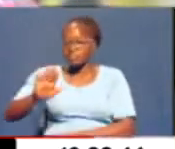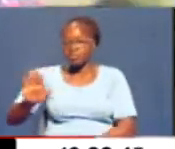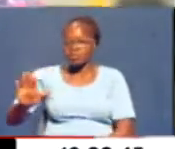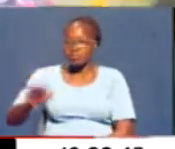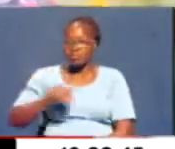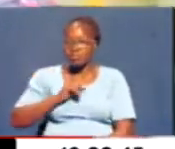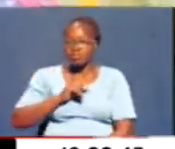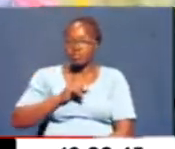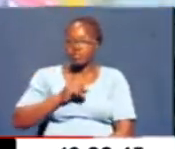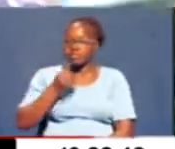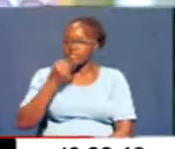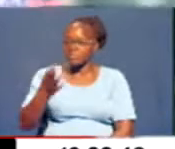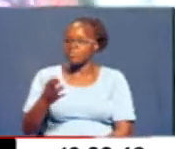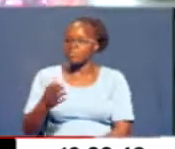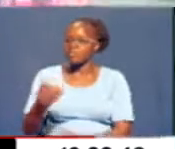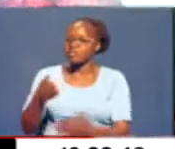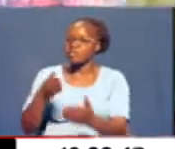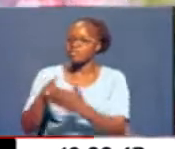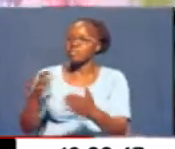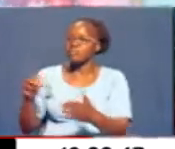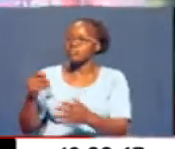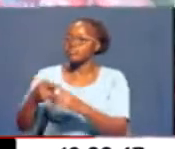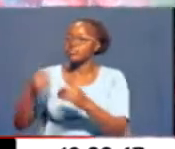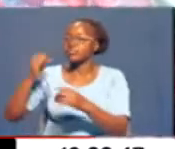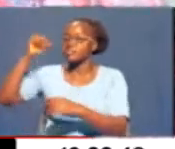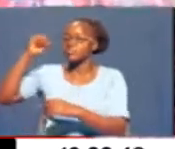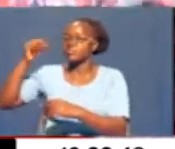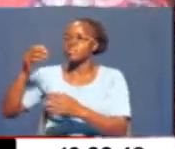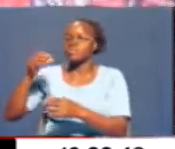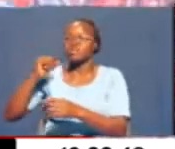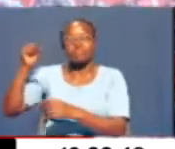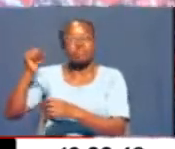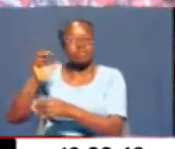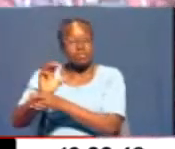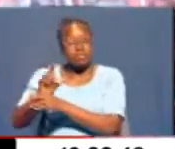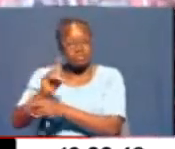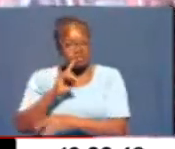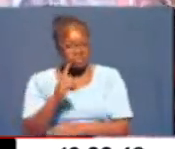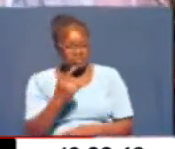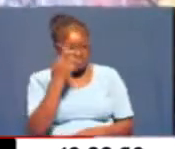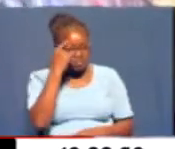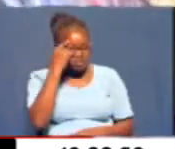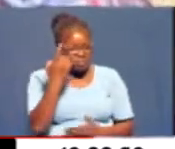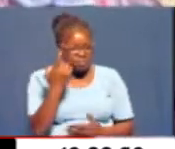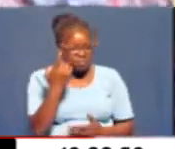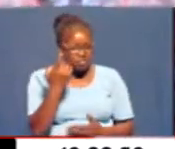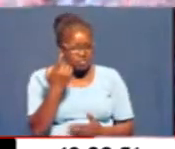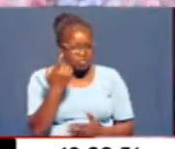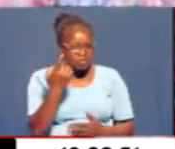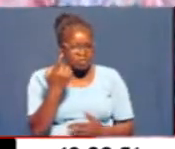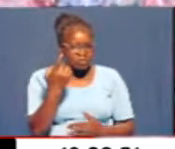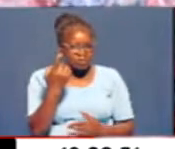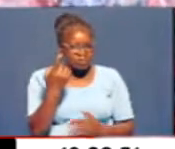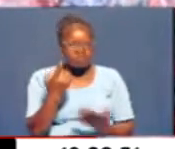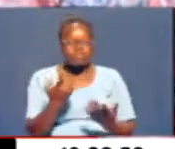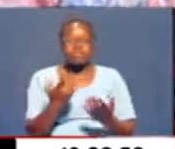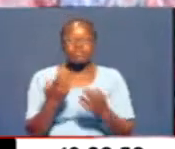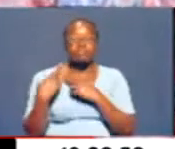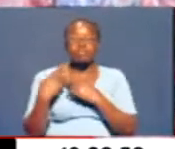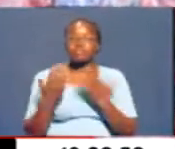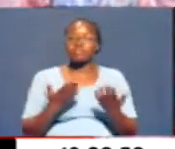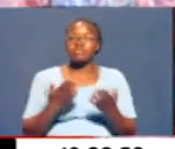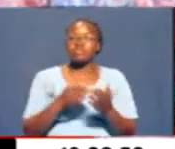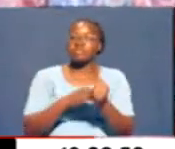And there's nothing that is going to hinder them from doing politics. So politics and church is one. And where do you think the buck stops? Is it with the leadership of the church, or